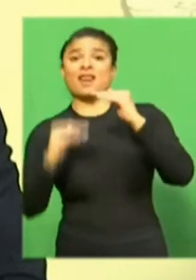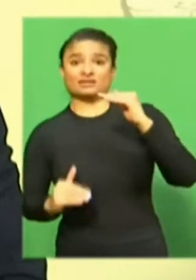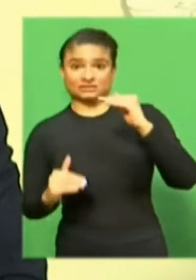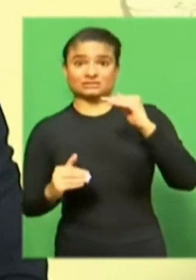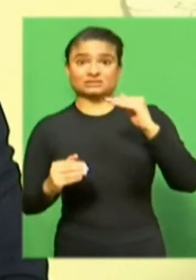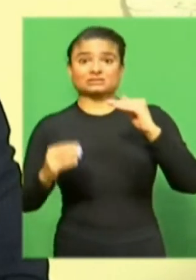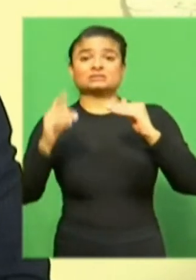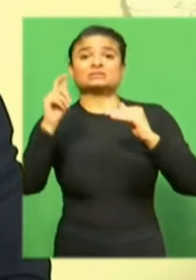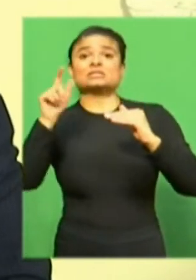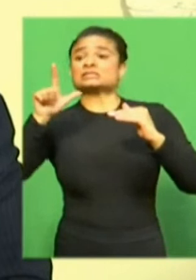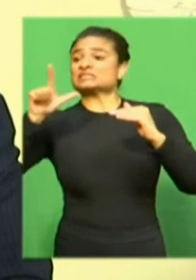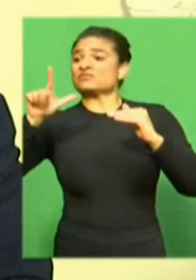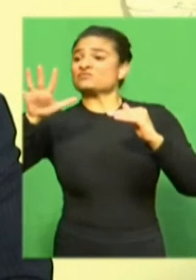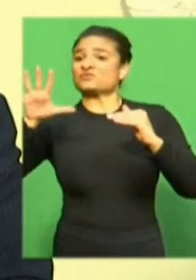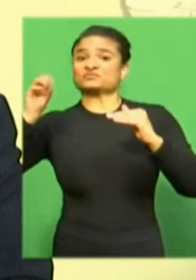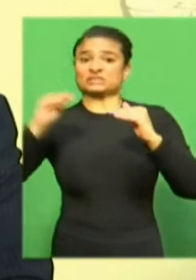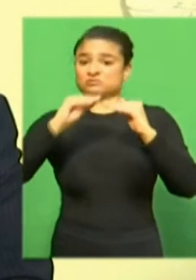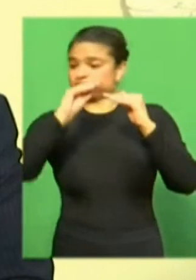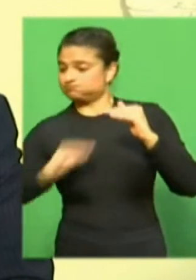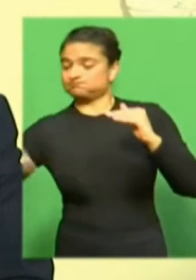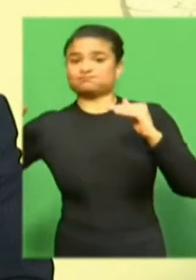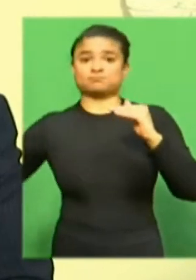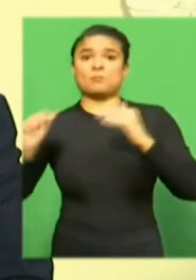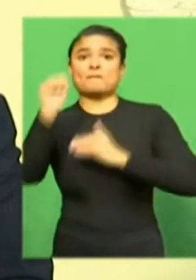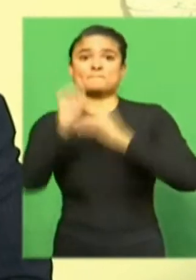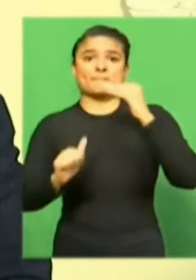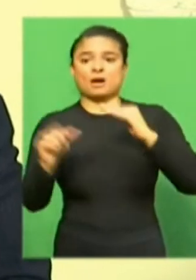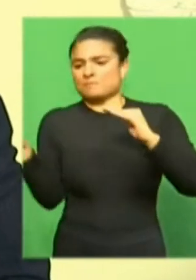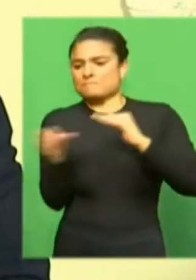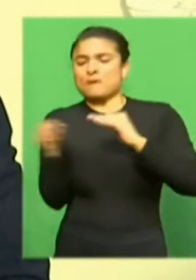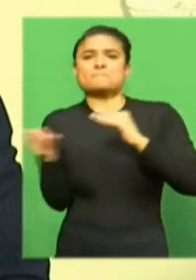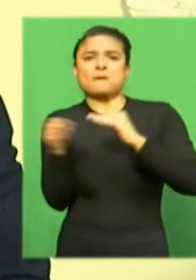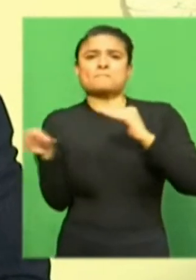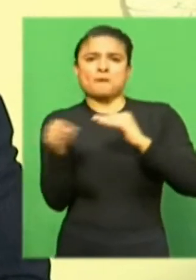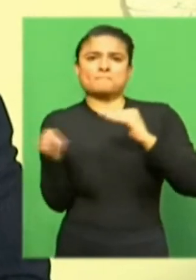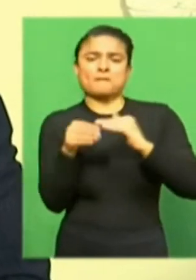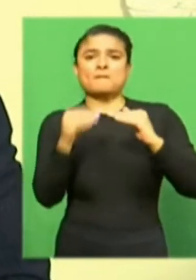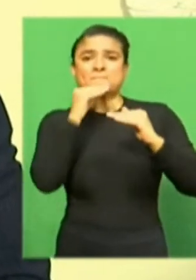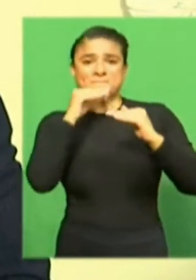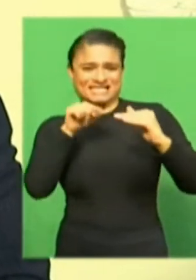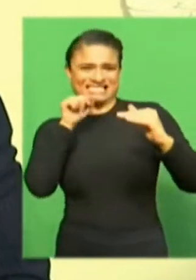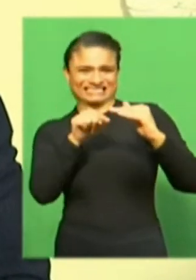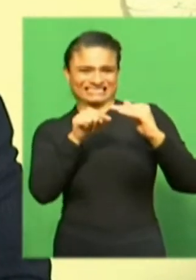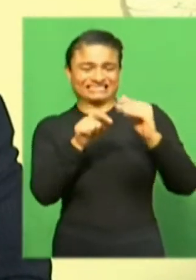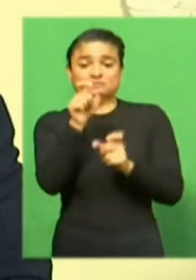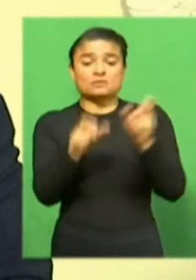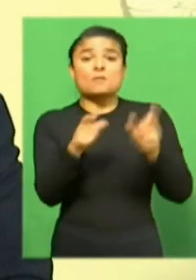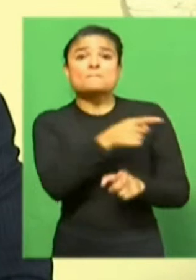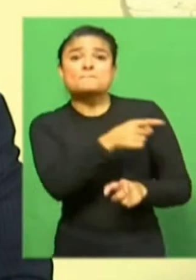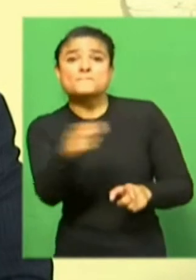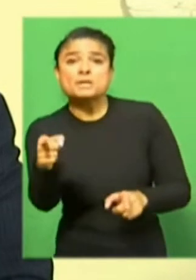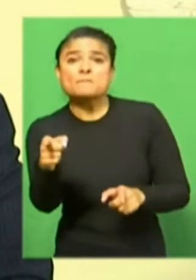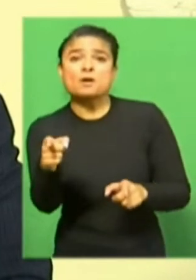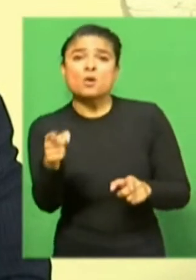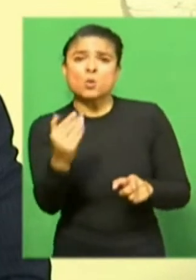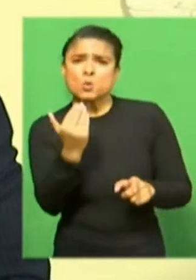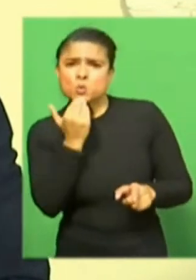month. This will encourage employers to hire and retain